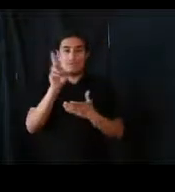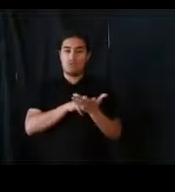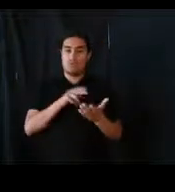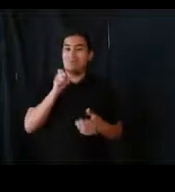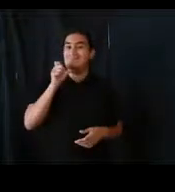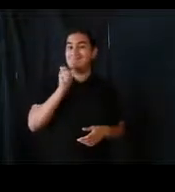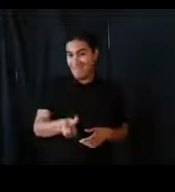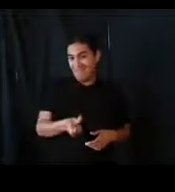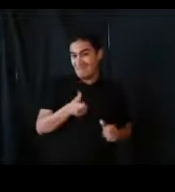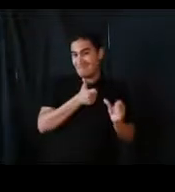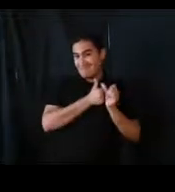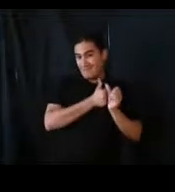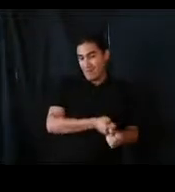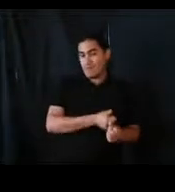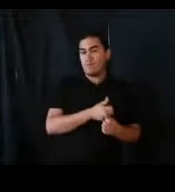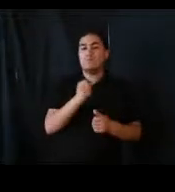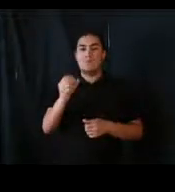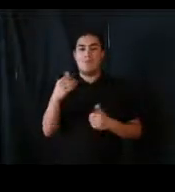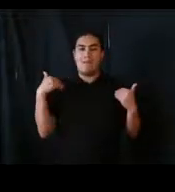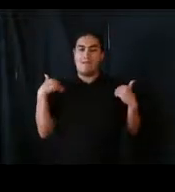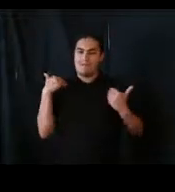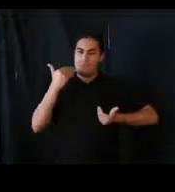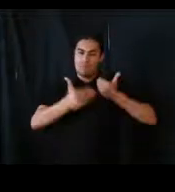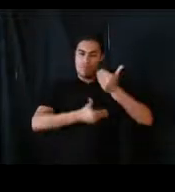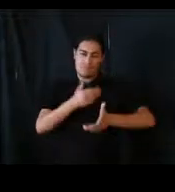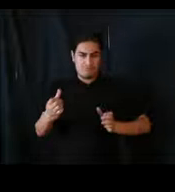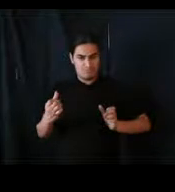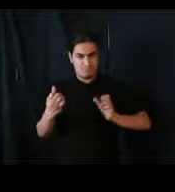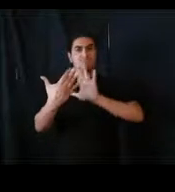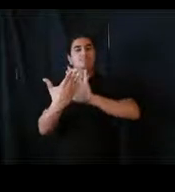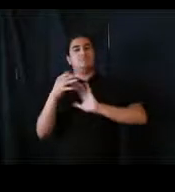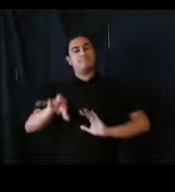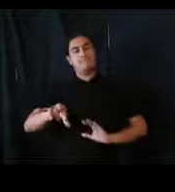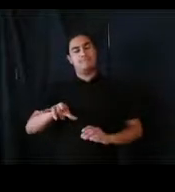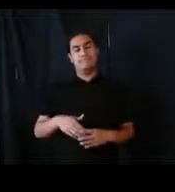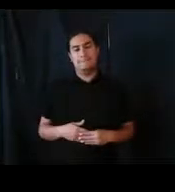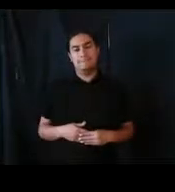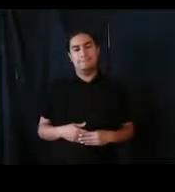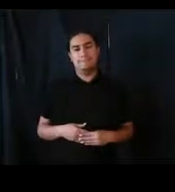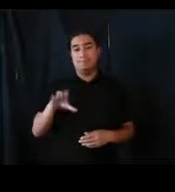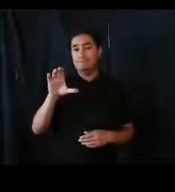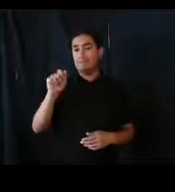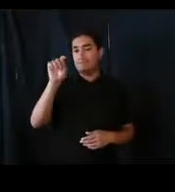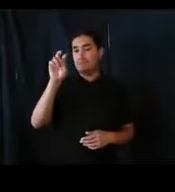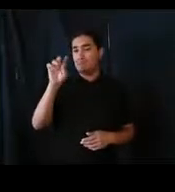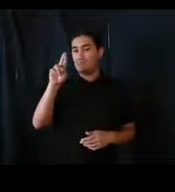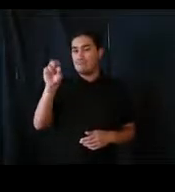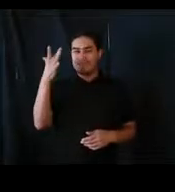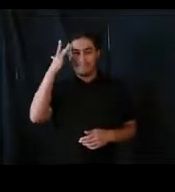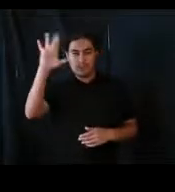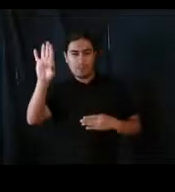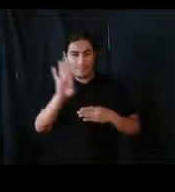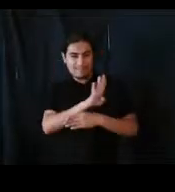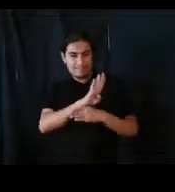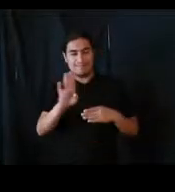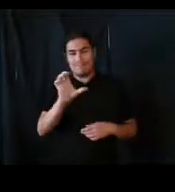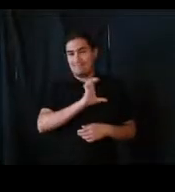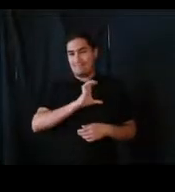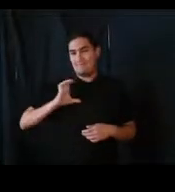so there's a there's an entrenched process that addresses all of that um caltrans is a small business council